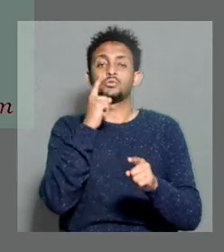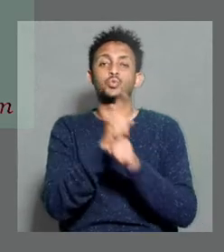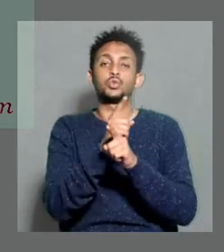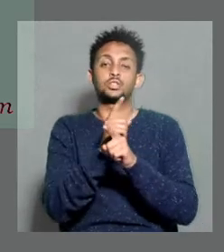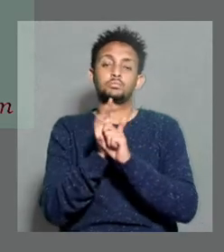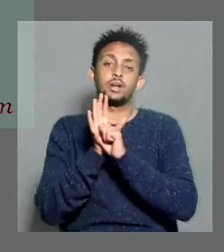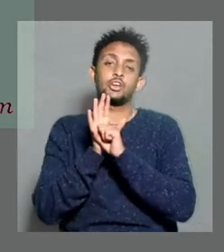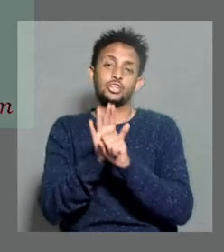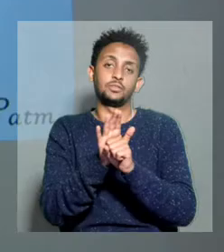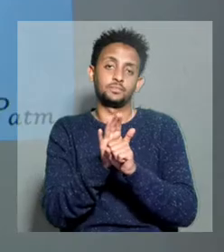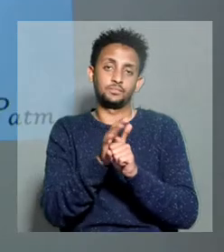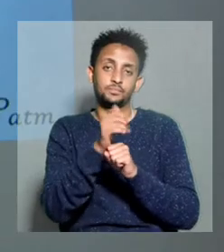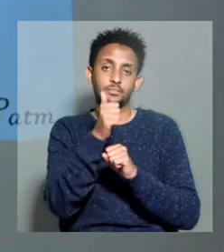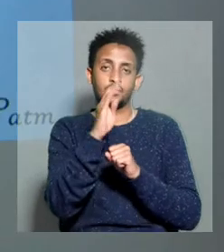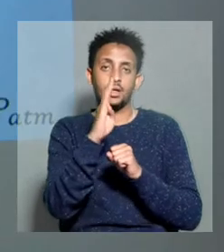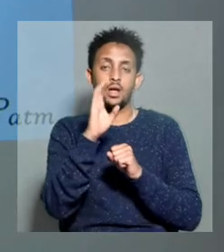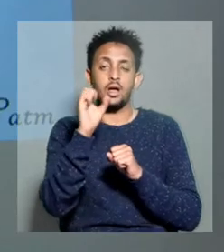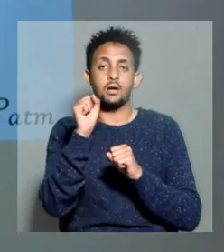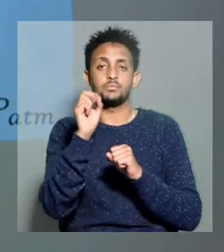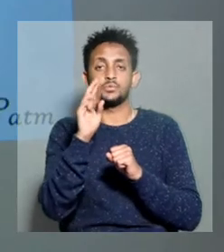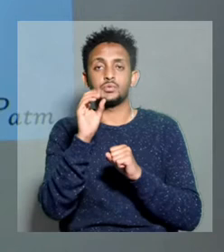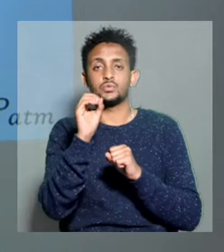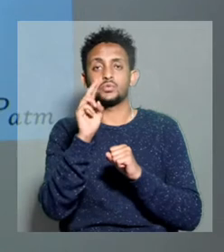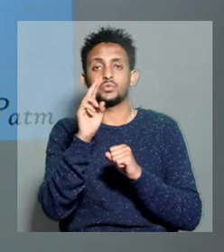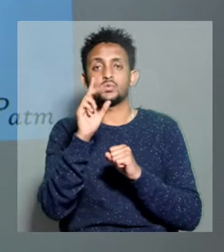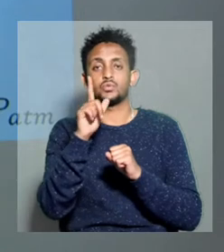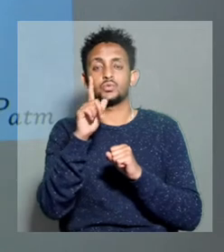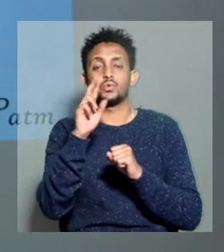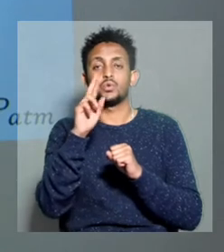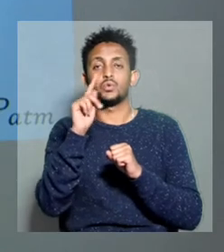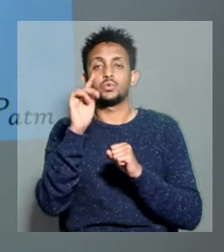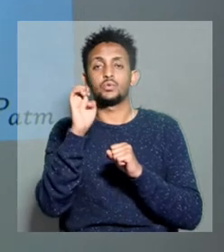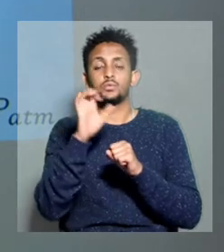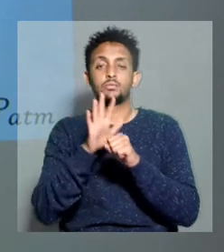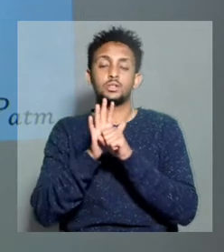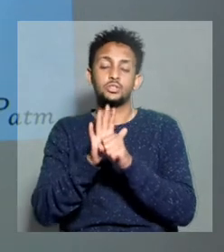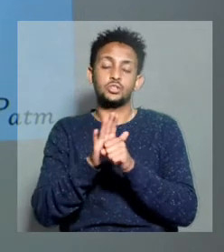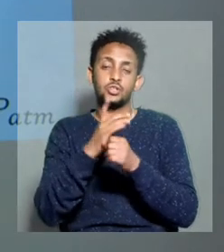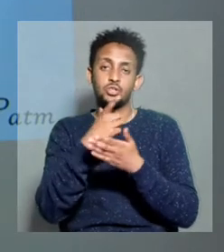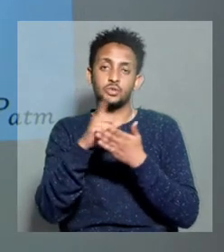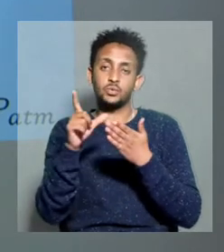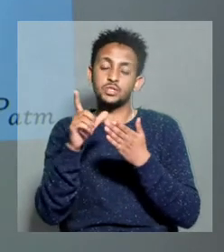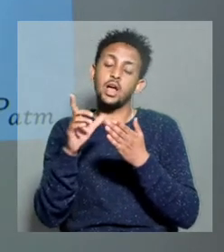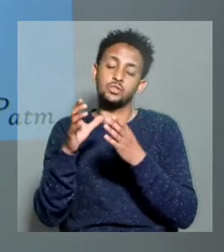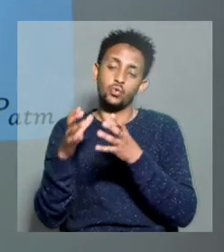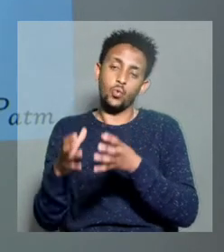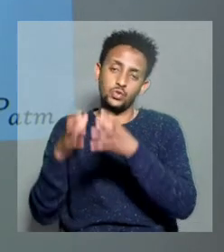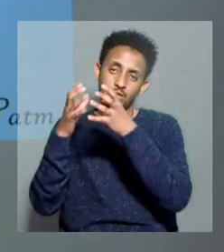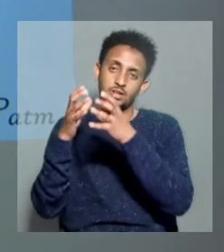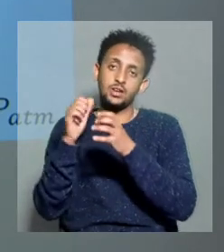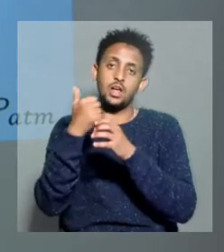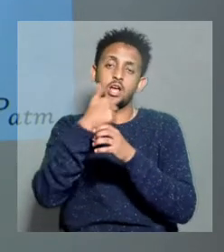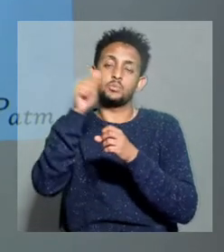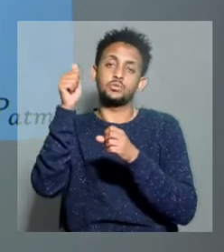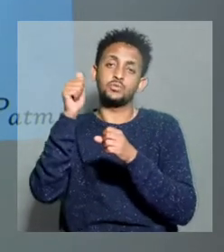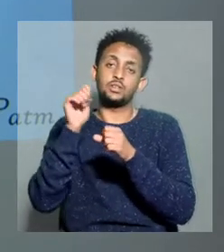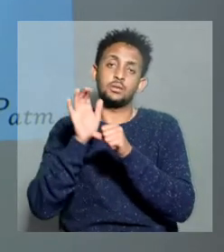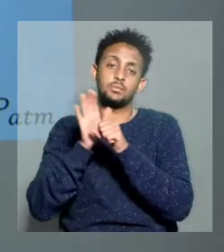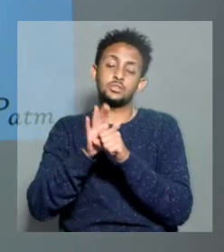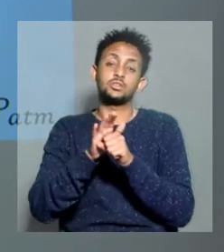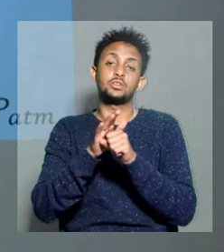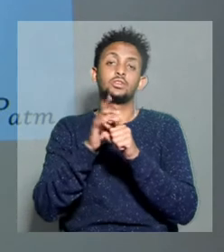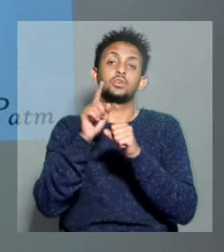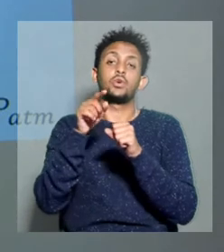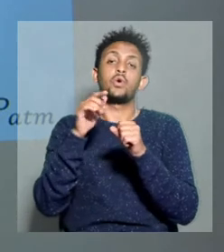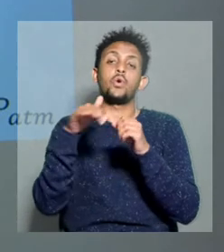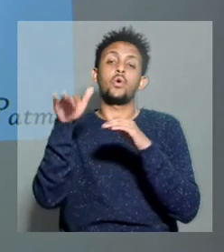so far we have seen the liquid pressure, which is the pressure of a liquid at the base of a container, atmospheric pressure, the pressure of the